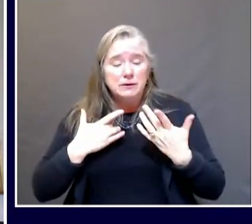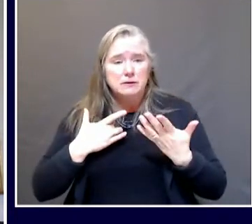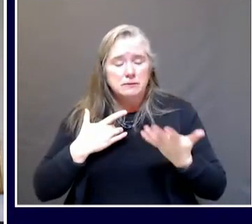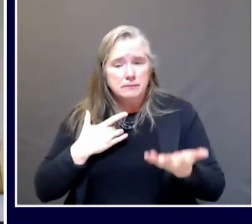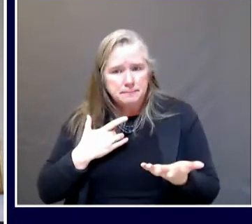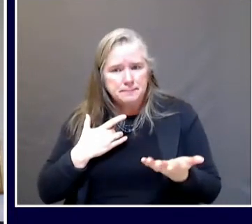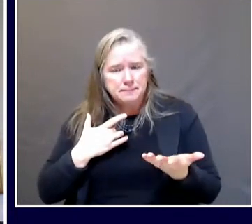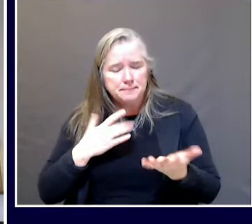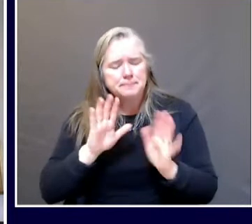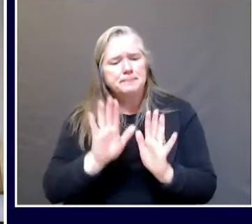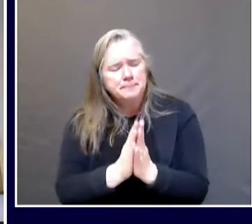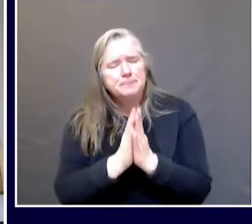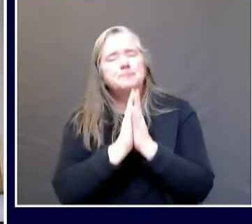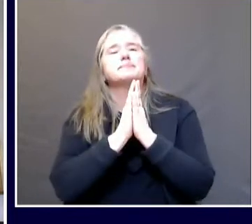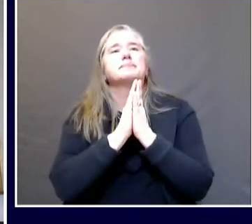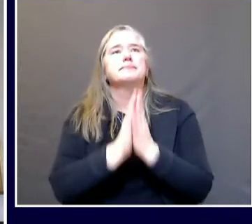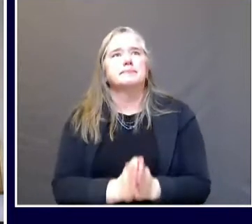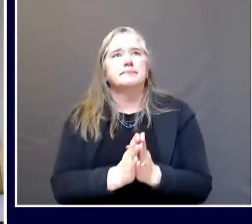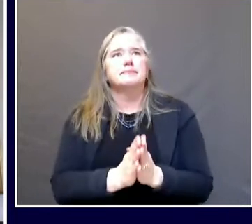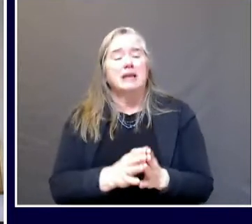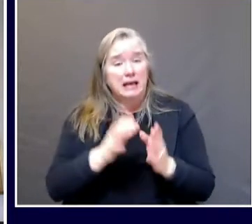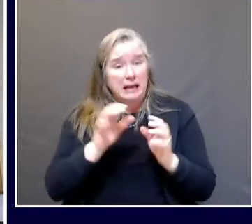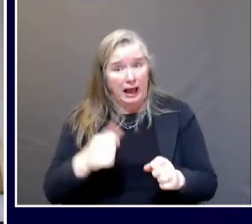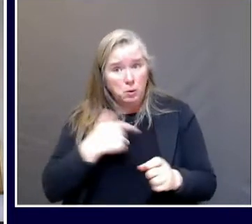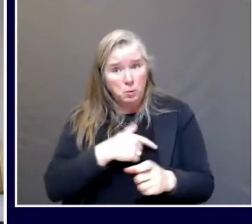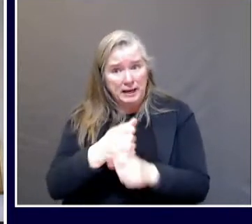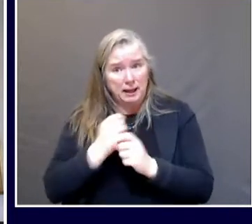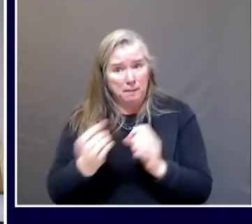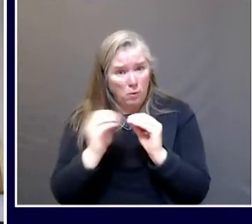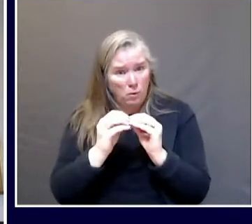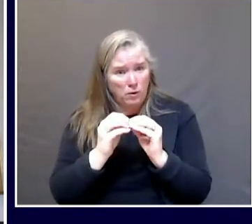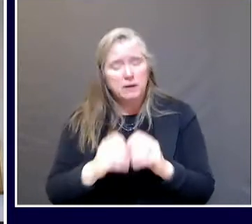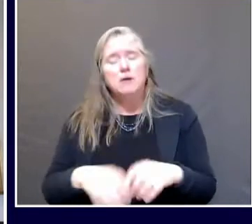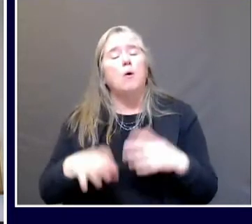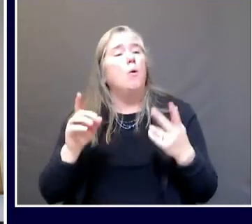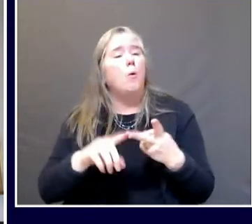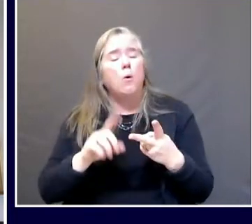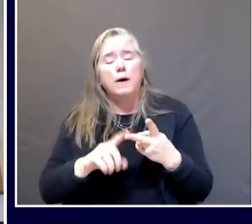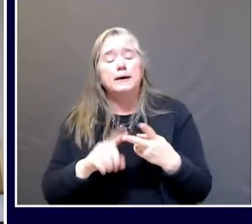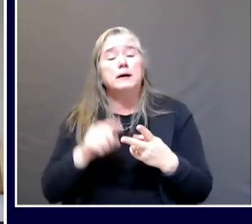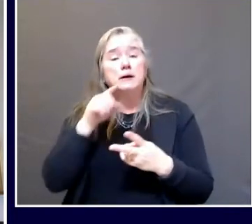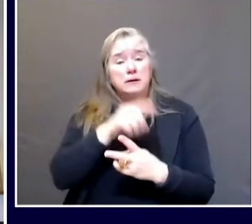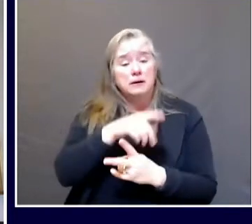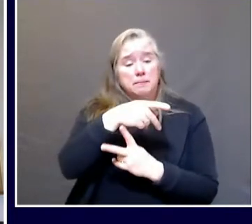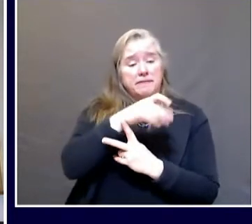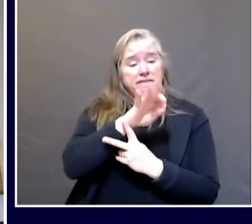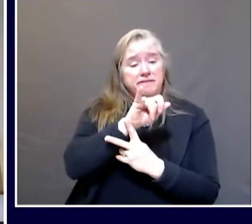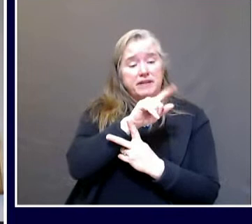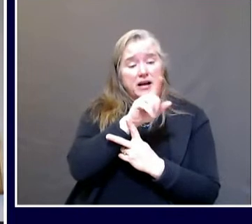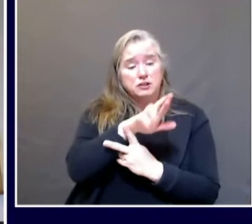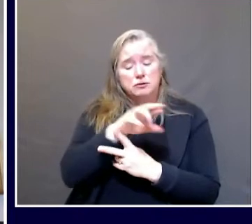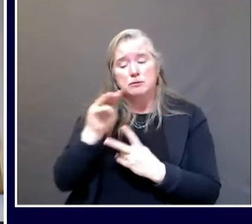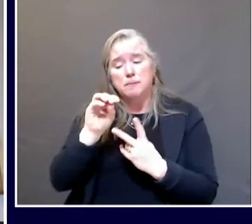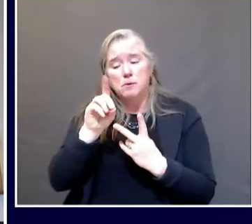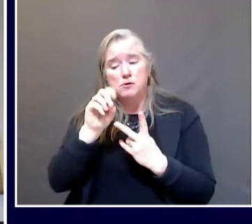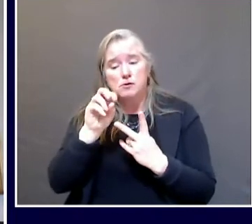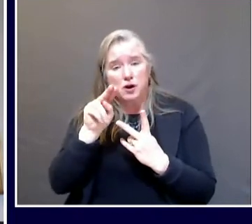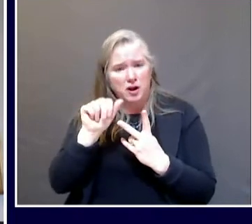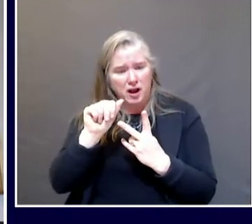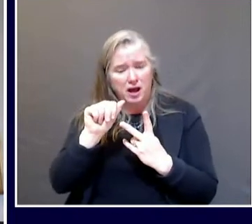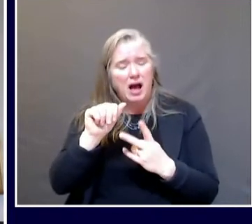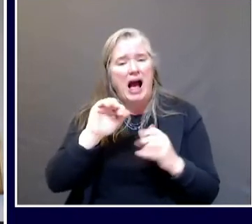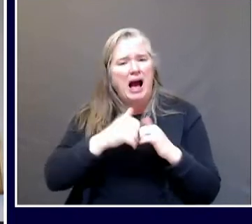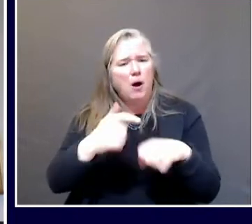actually how do you get more doses? I mean, how long does it take to make the stuff? And when could we possibly see some change based on what you've